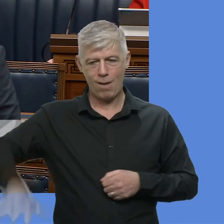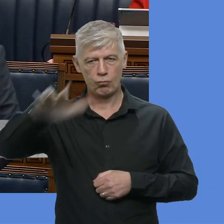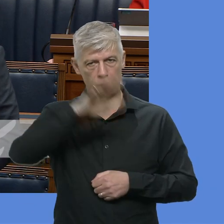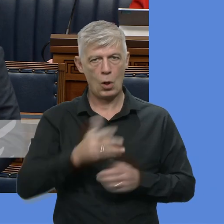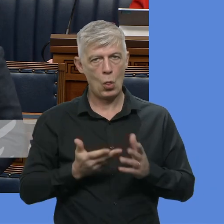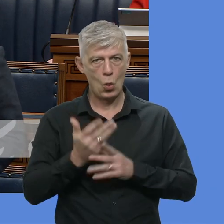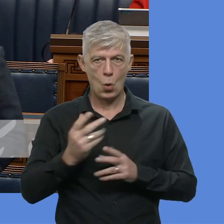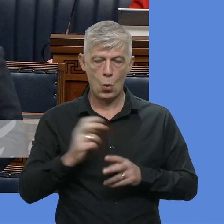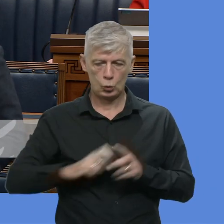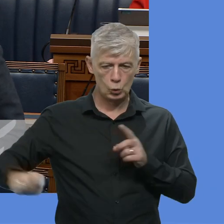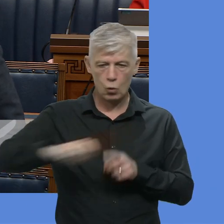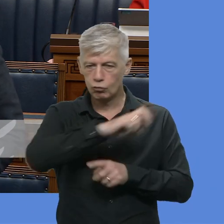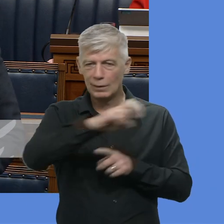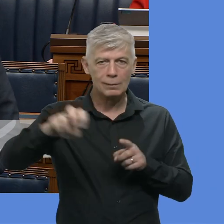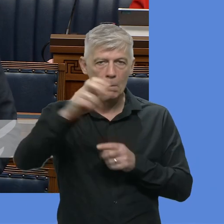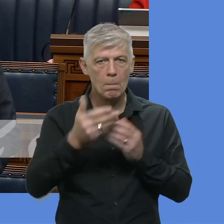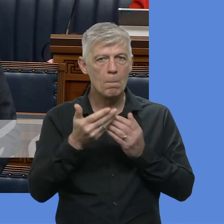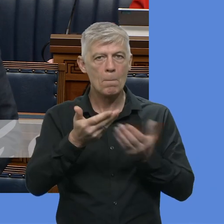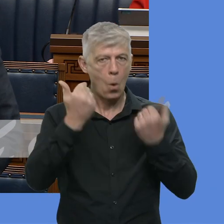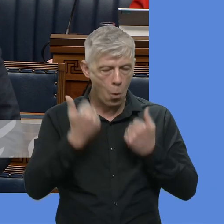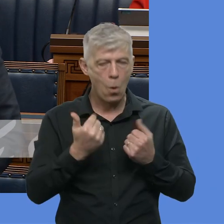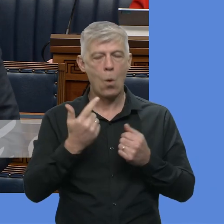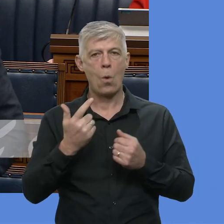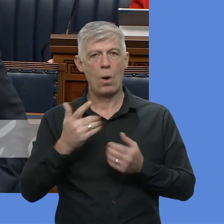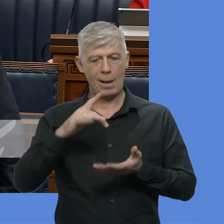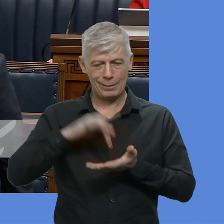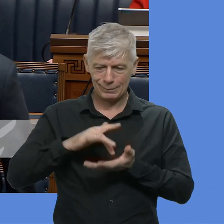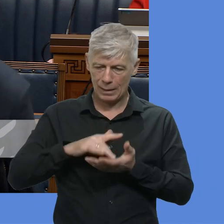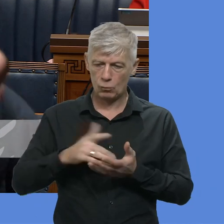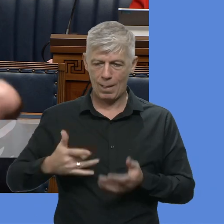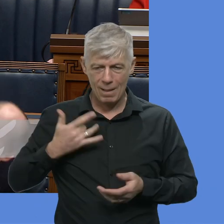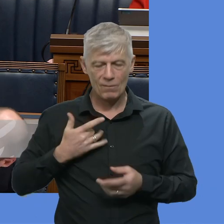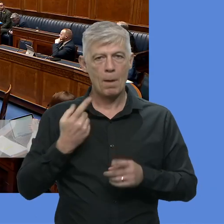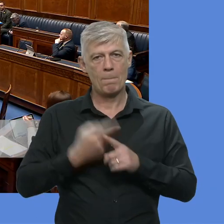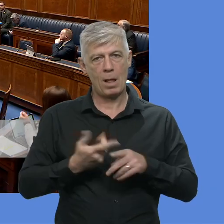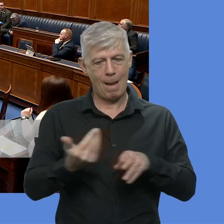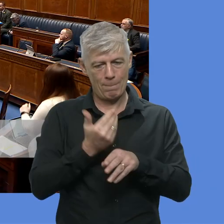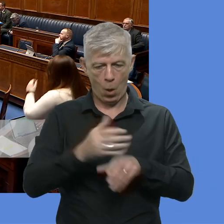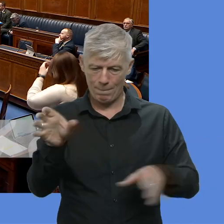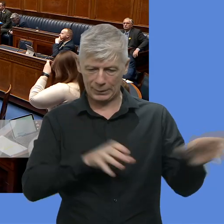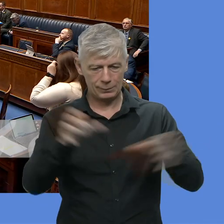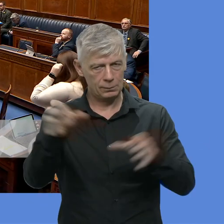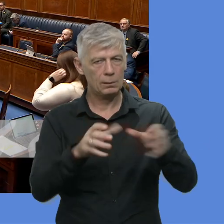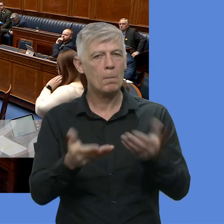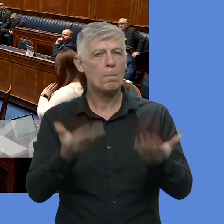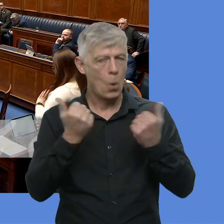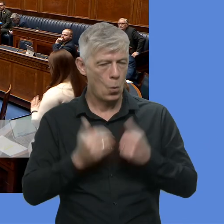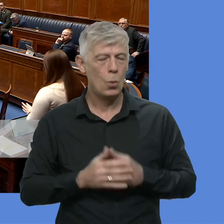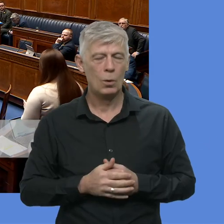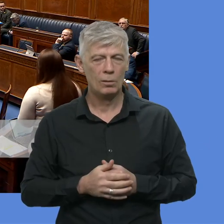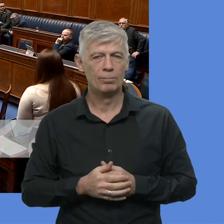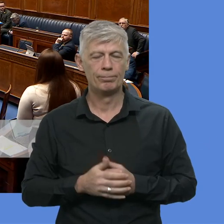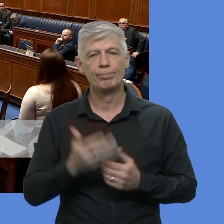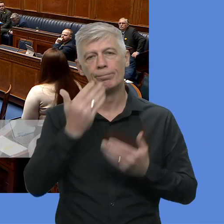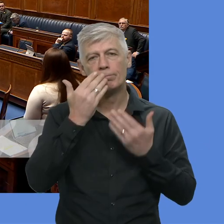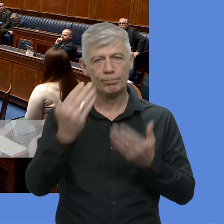increased tourism, city centre living and increased employment opportunities. Second. Thank you, Minister. The